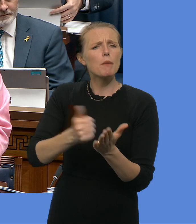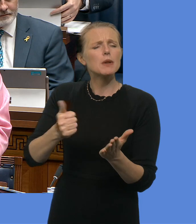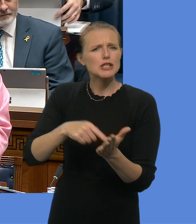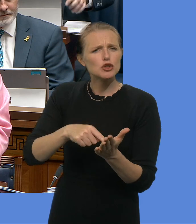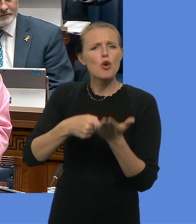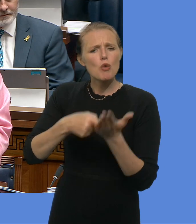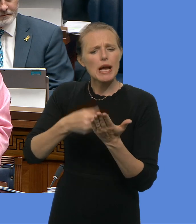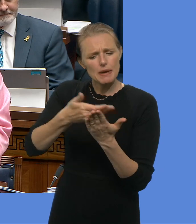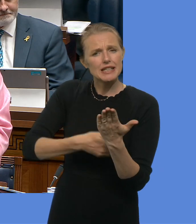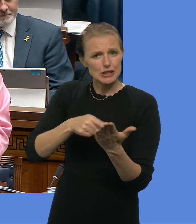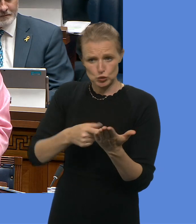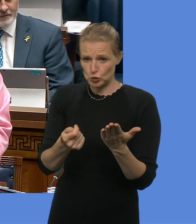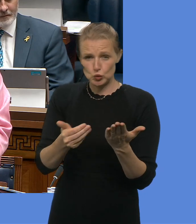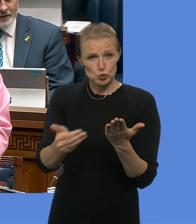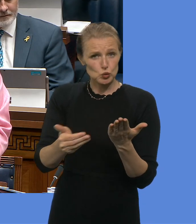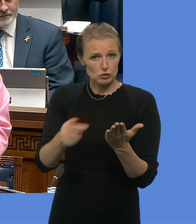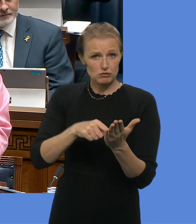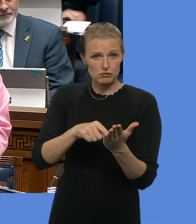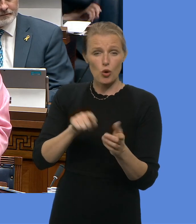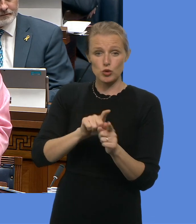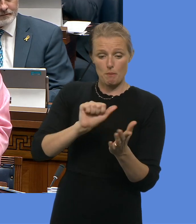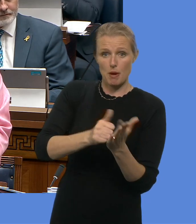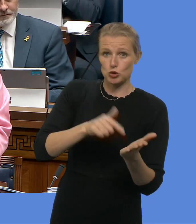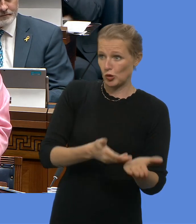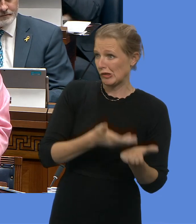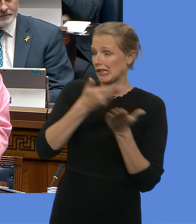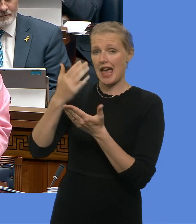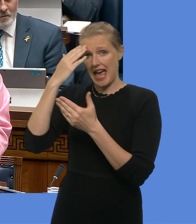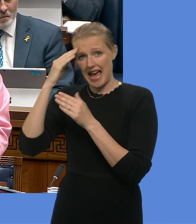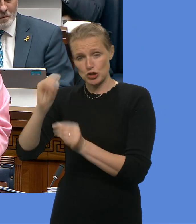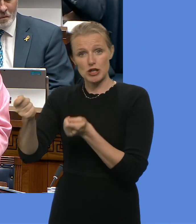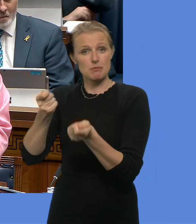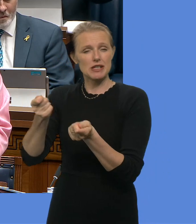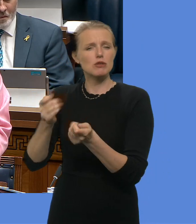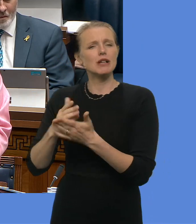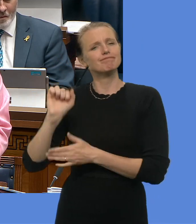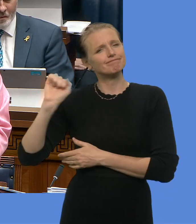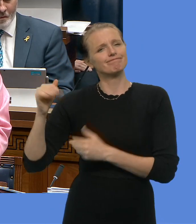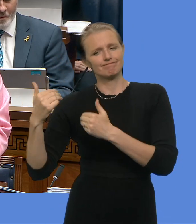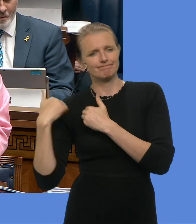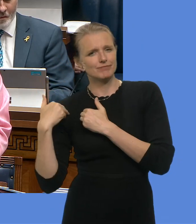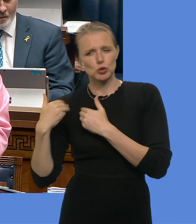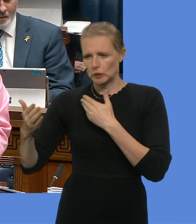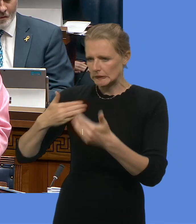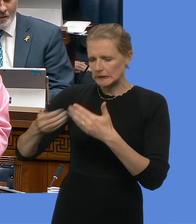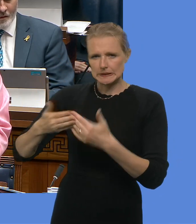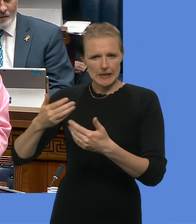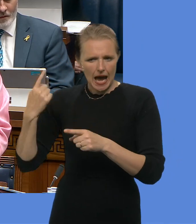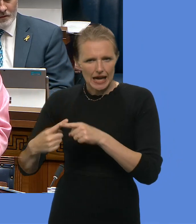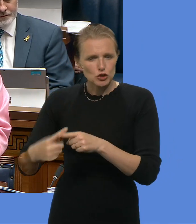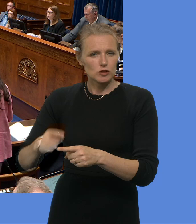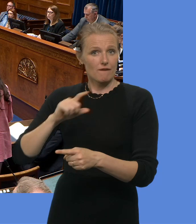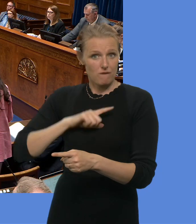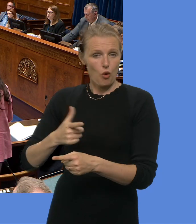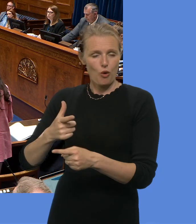their recommendations to the Education Minister, who will be bringing those forward very, very shortly in terms of immediate actions. But of